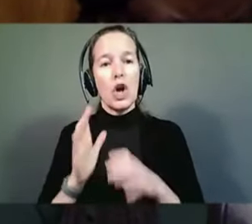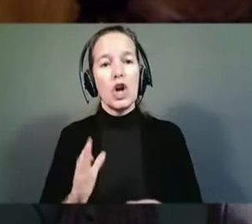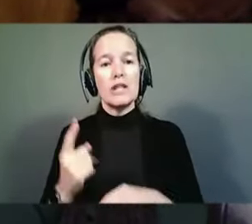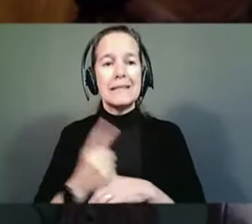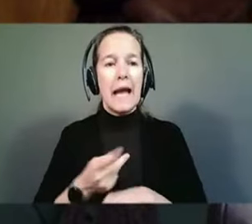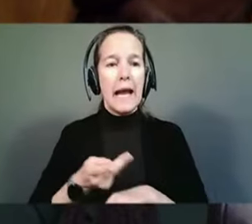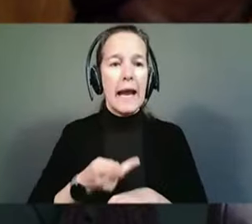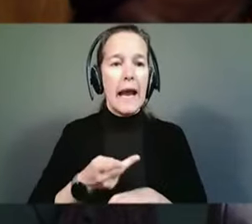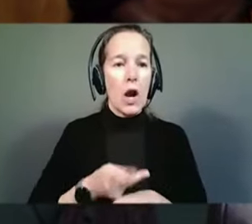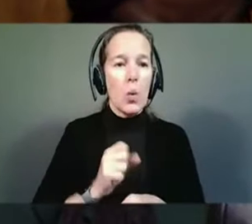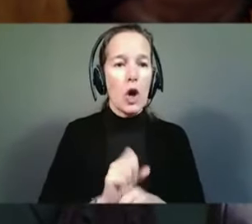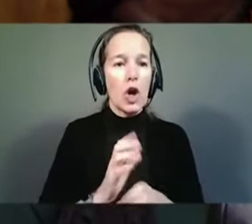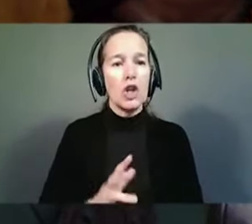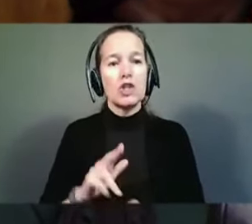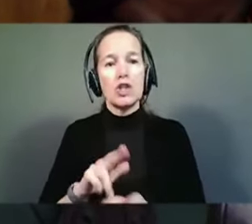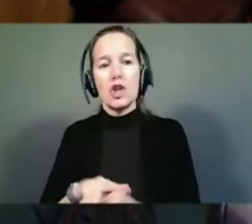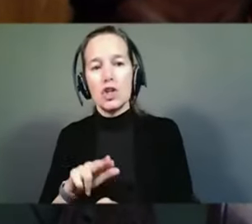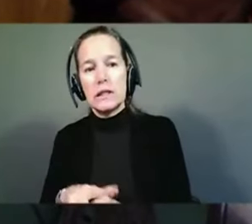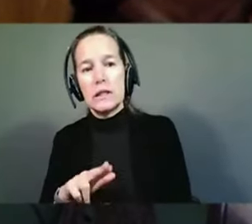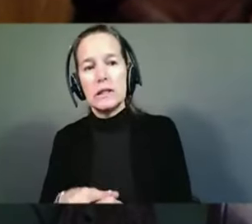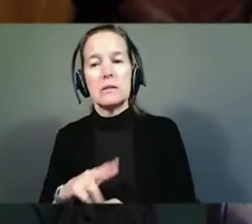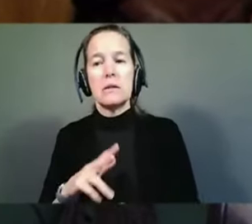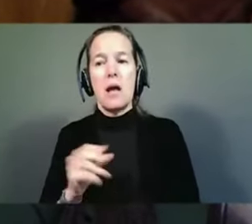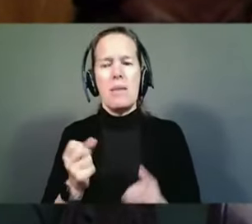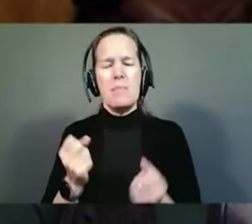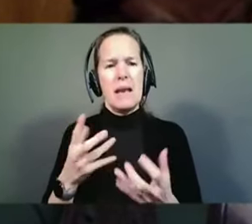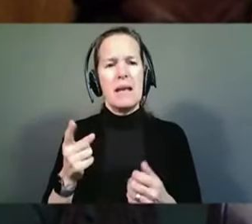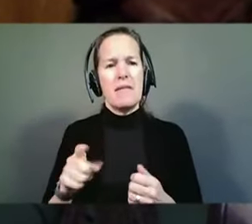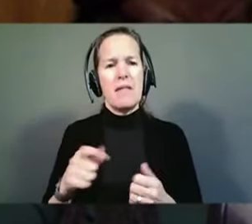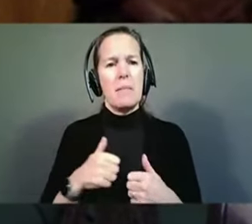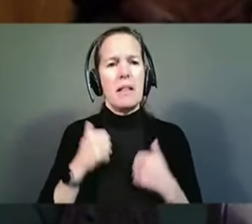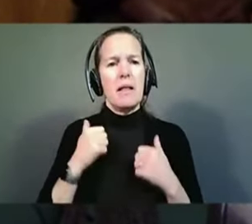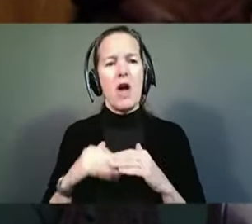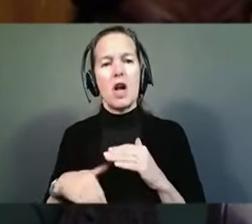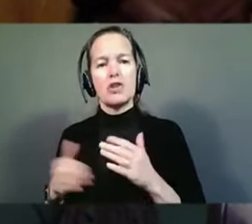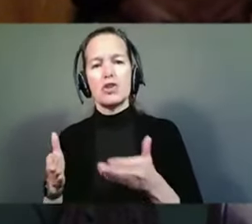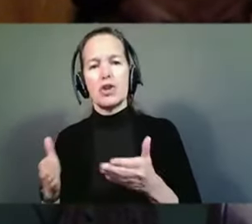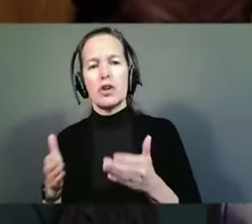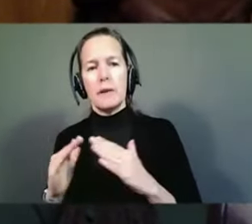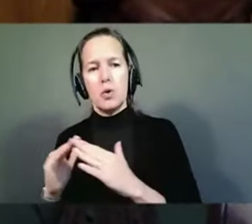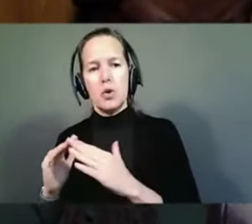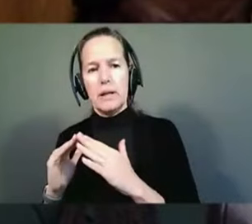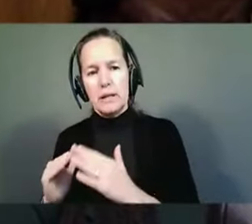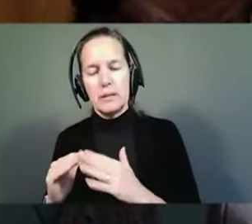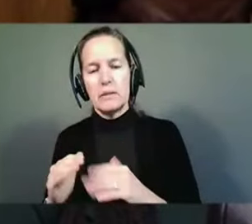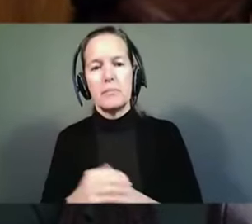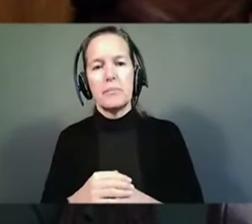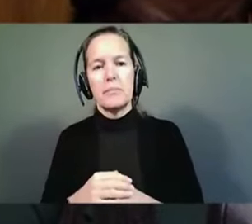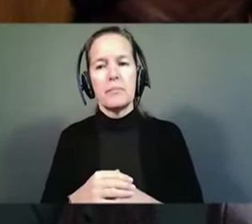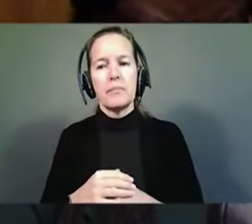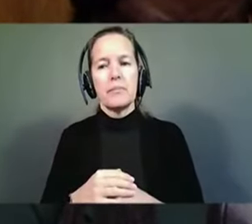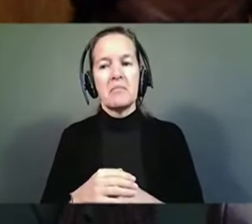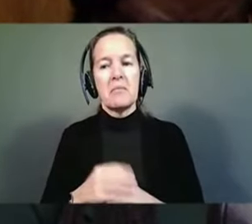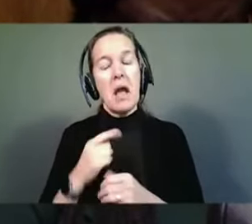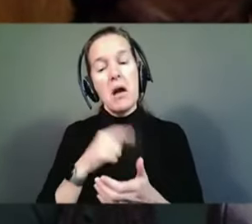nurses, and many of them living in underserved communities. Now, I believe in general that our